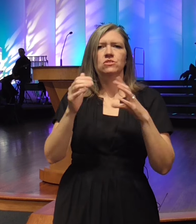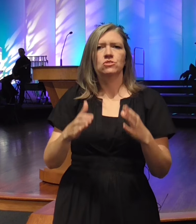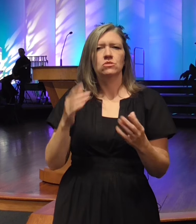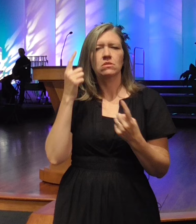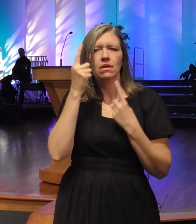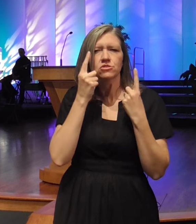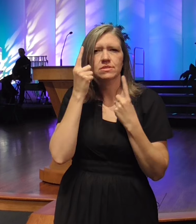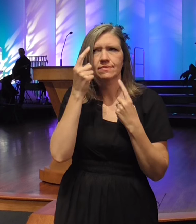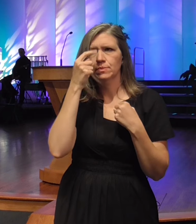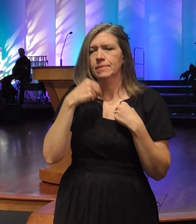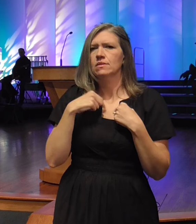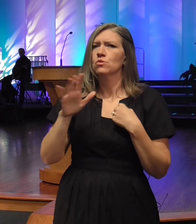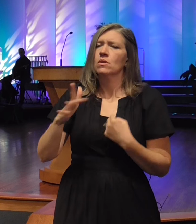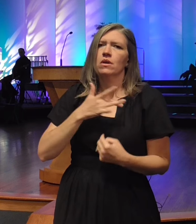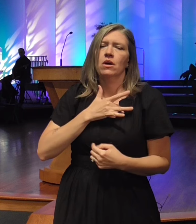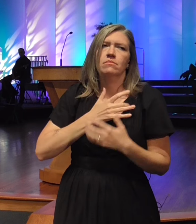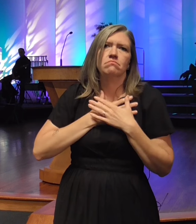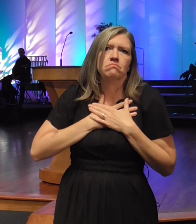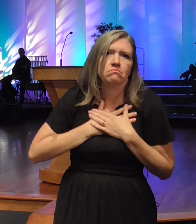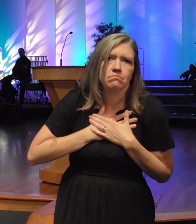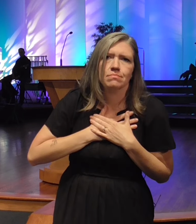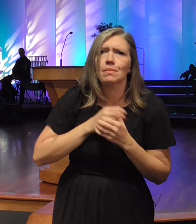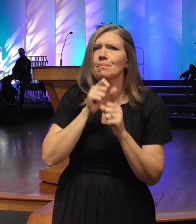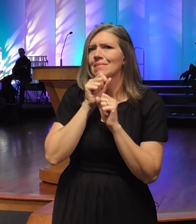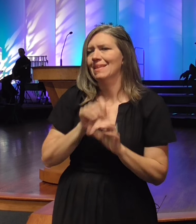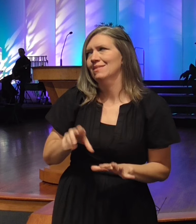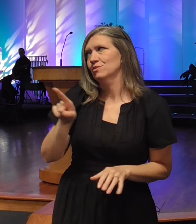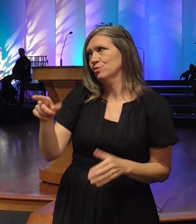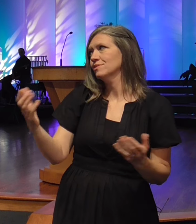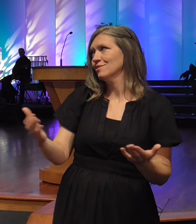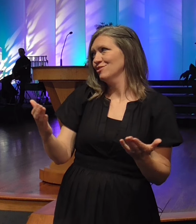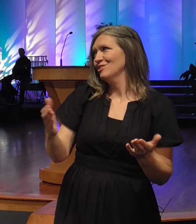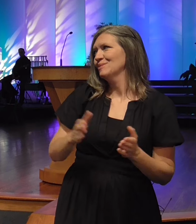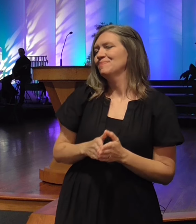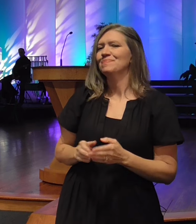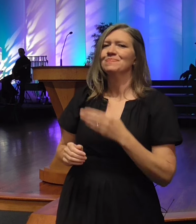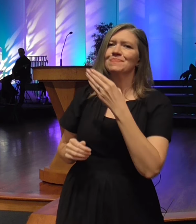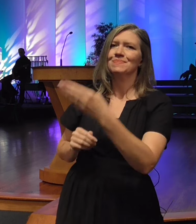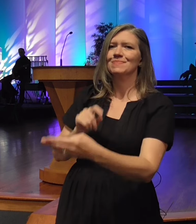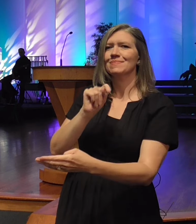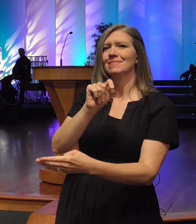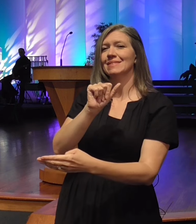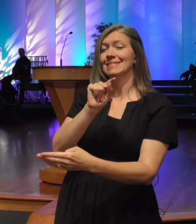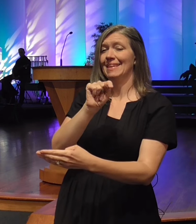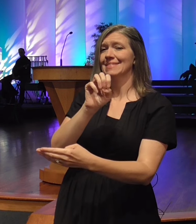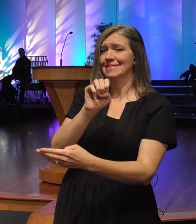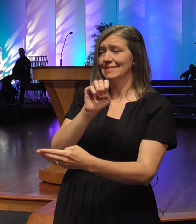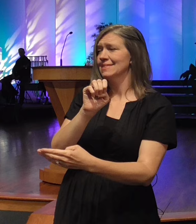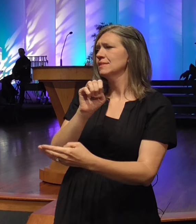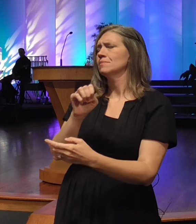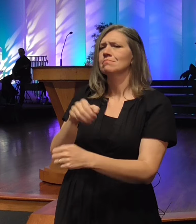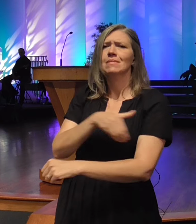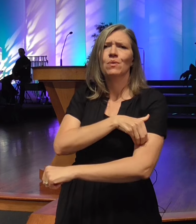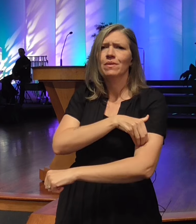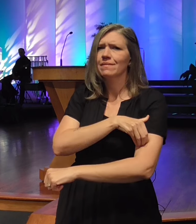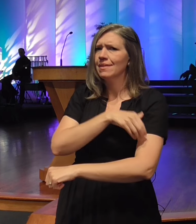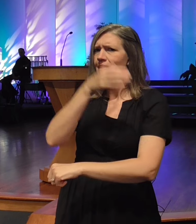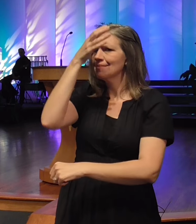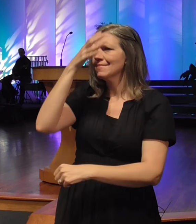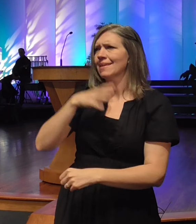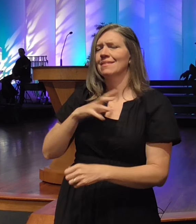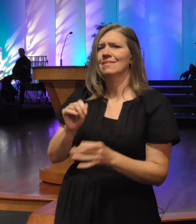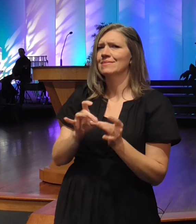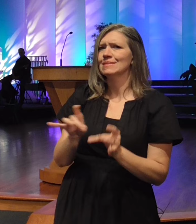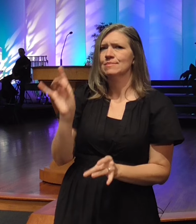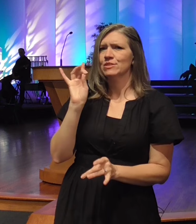your children, the way you see this world is the definition of practitioner consciousness for me. I so enjoy your heart, and we are so blessed to